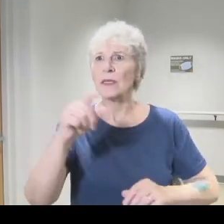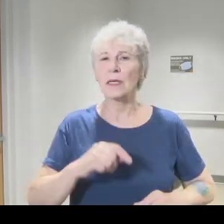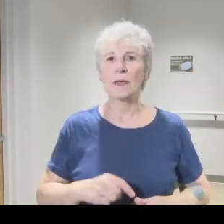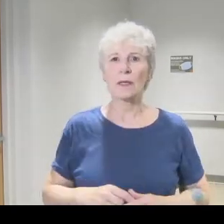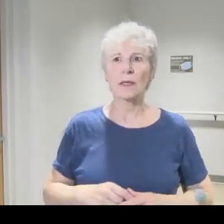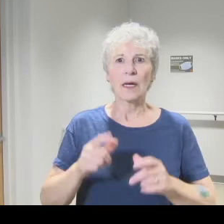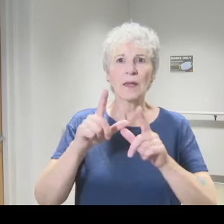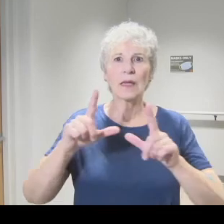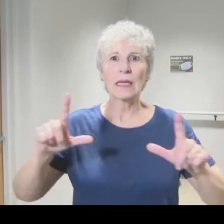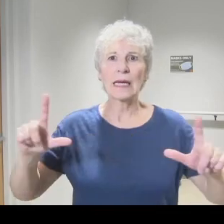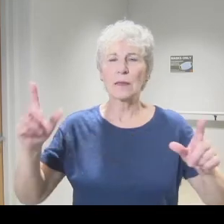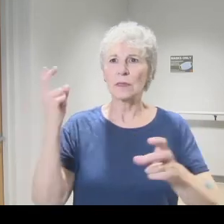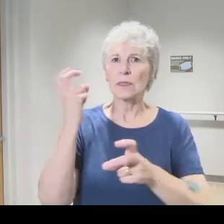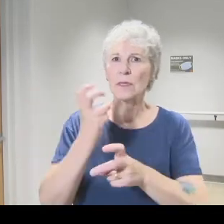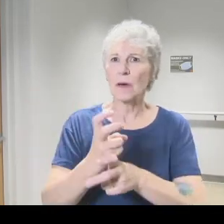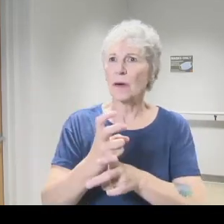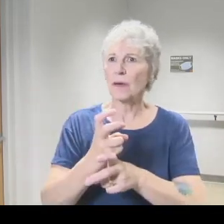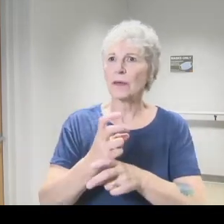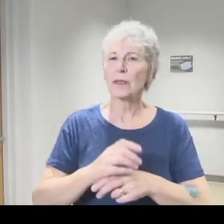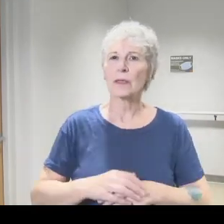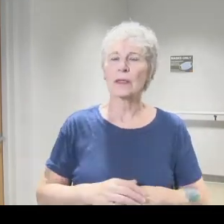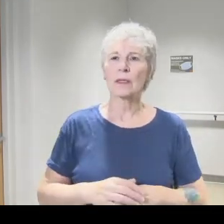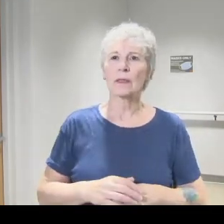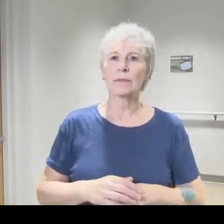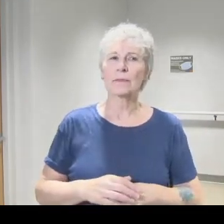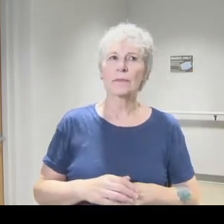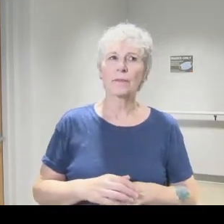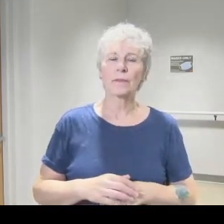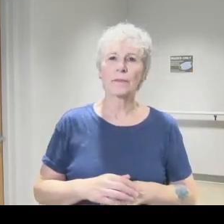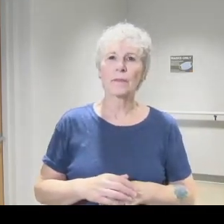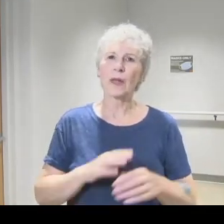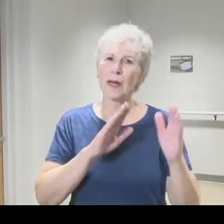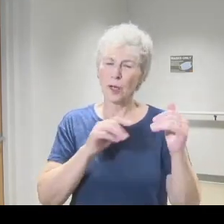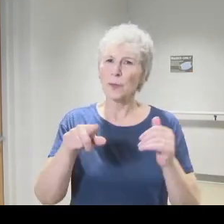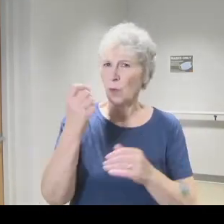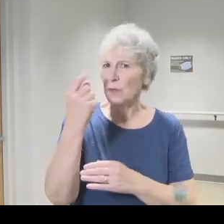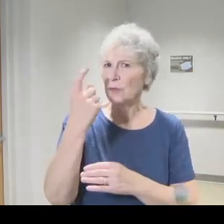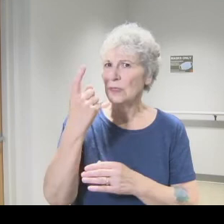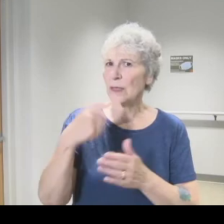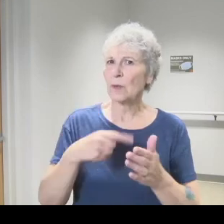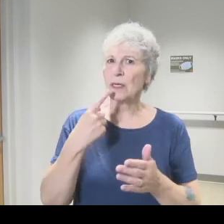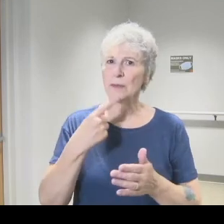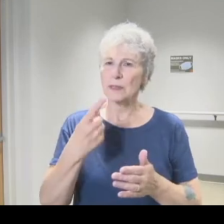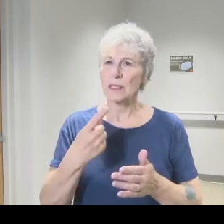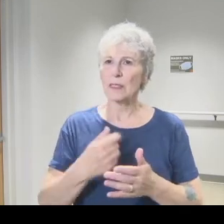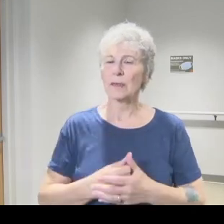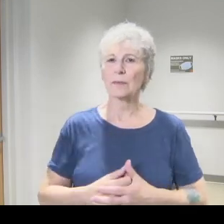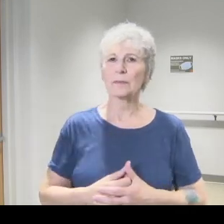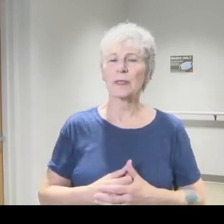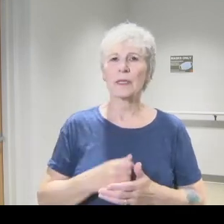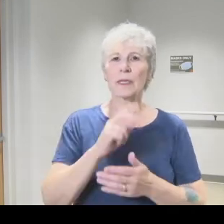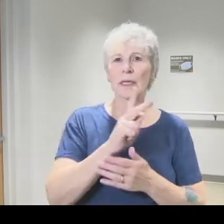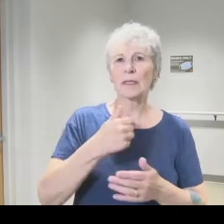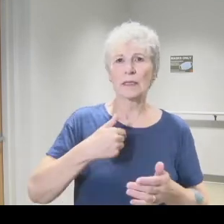The language is hard. Help you get a grasp of what I'm saying, I want to walk you through just a couple things that Kayla and